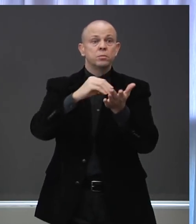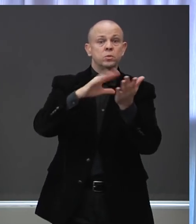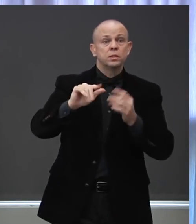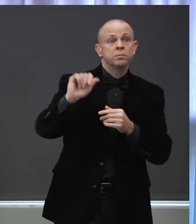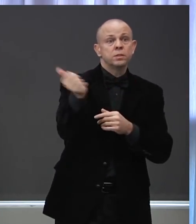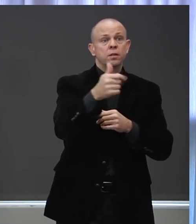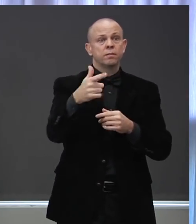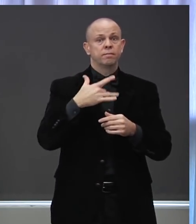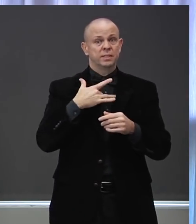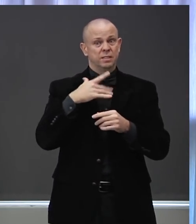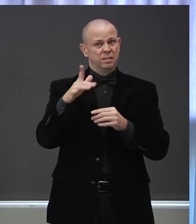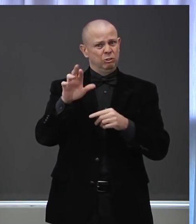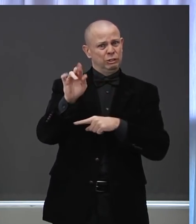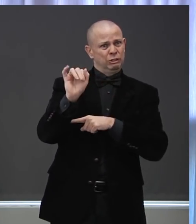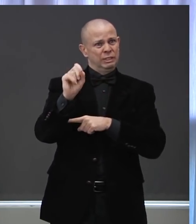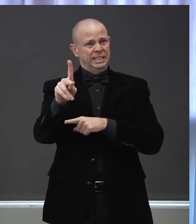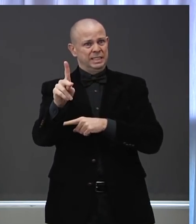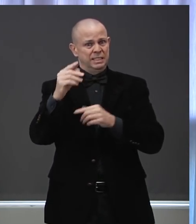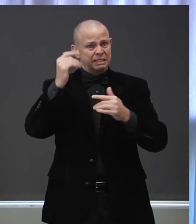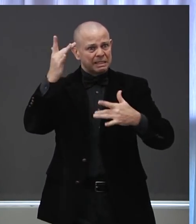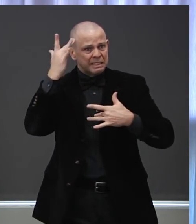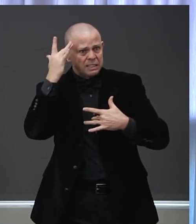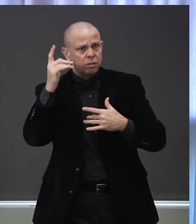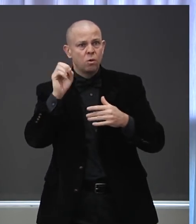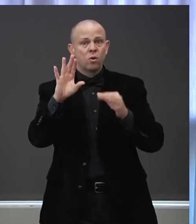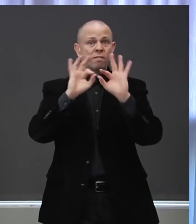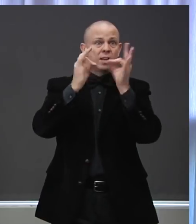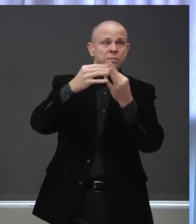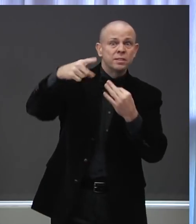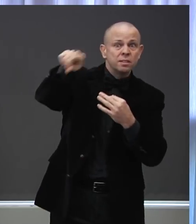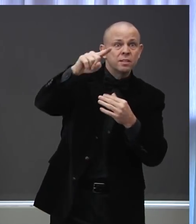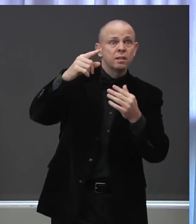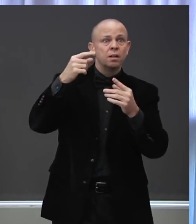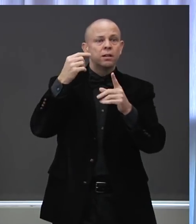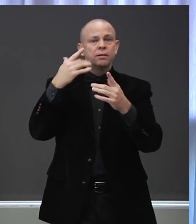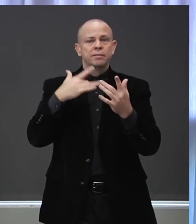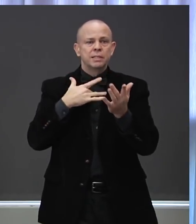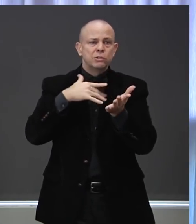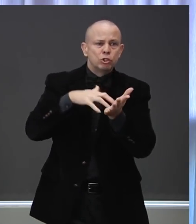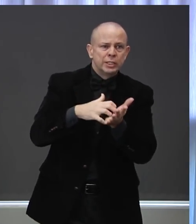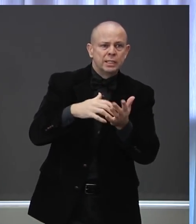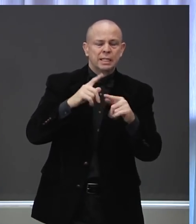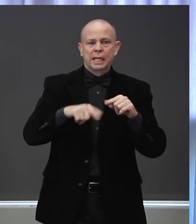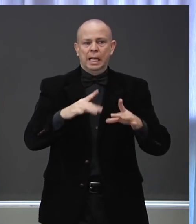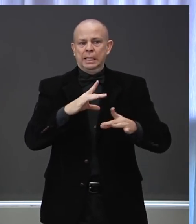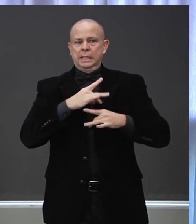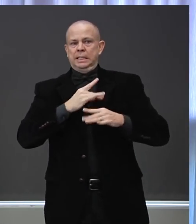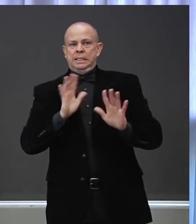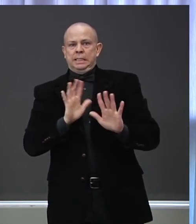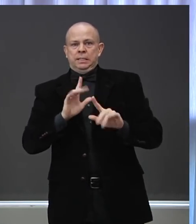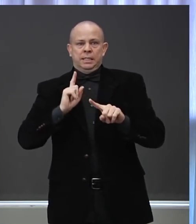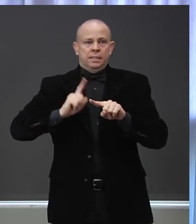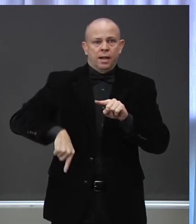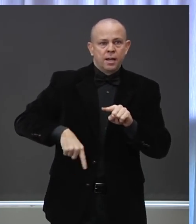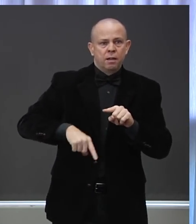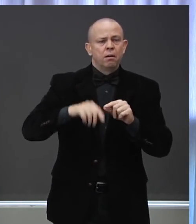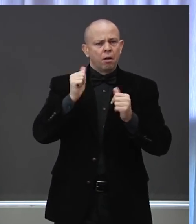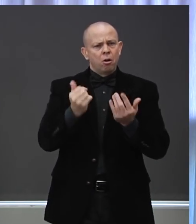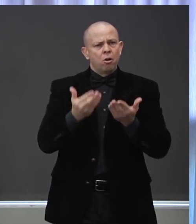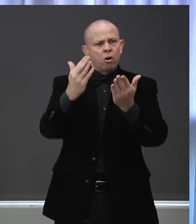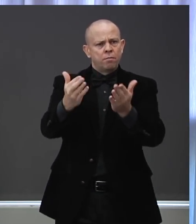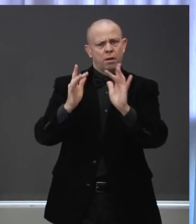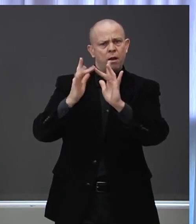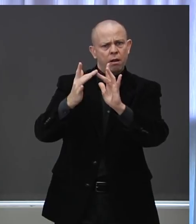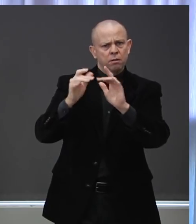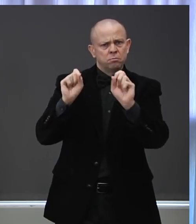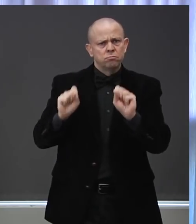from COVID-19 or who have household members who are at greater risk from COVID-19. Now, this will look different from school